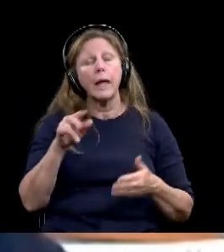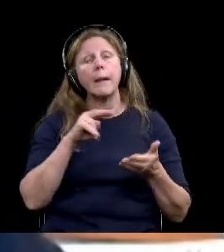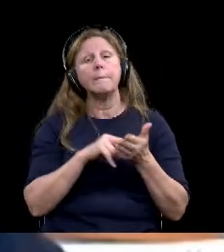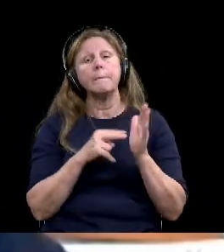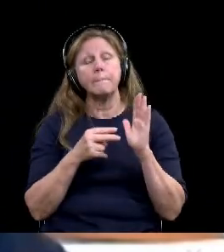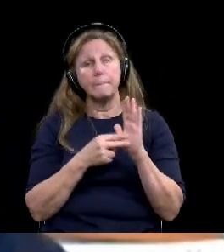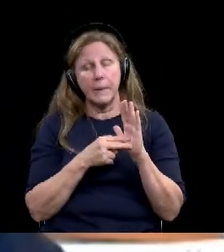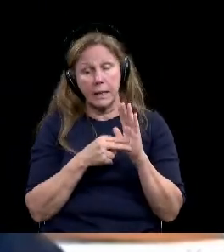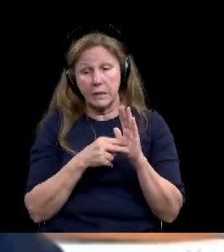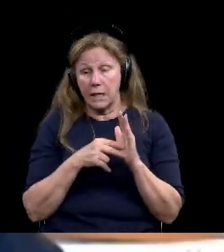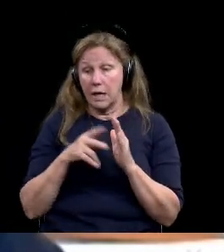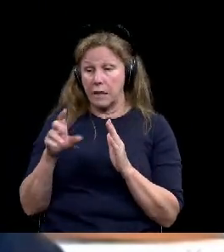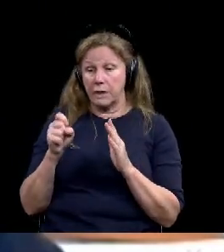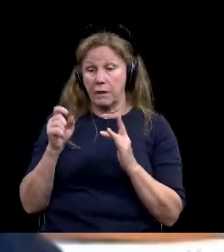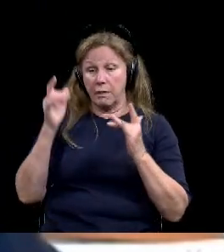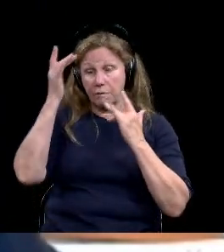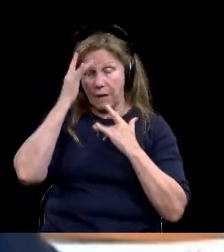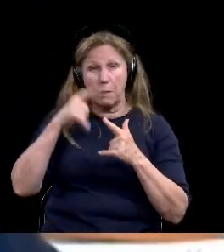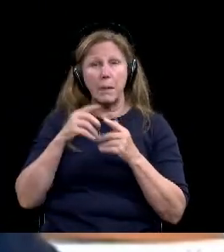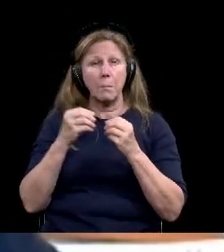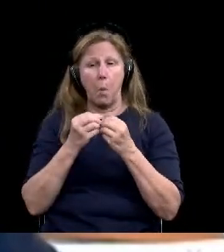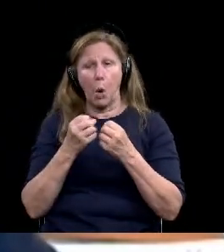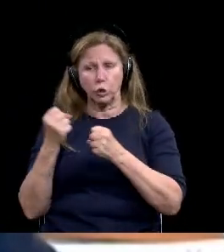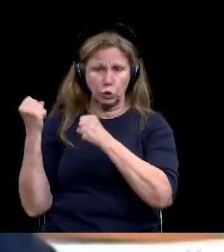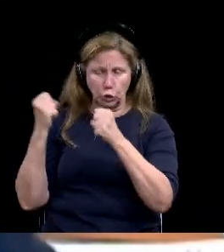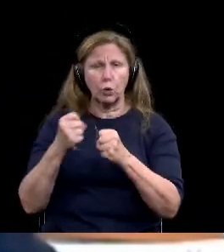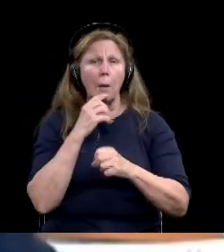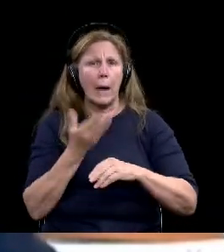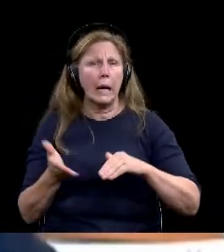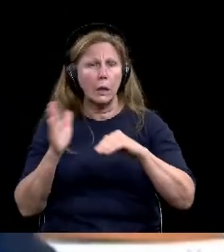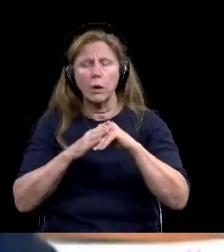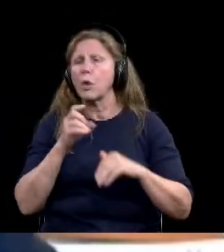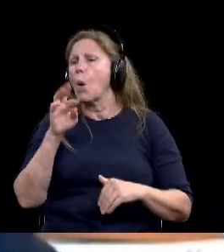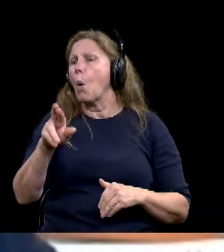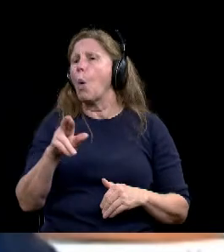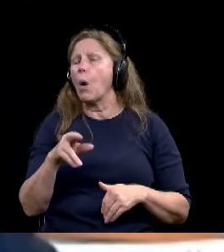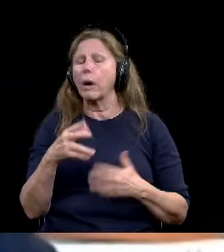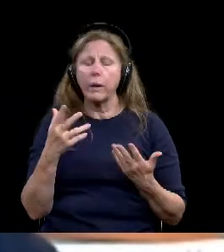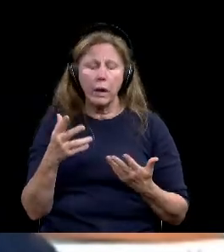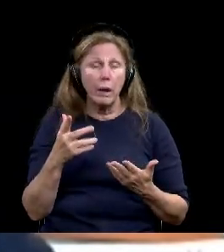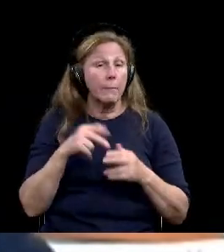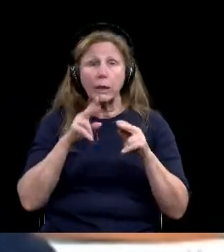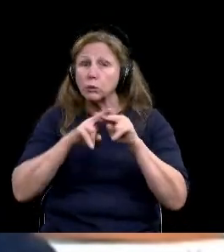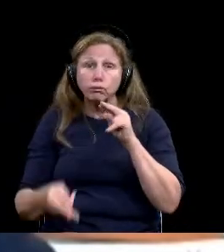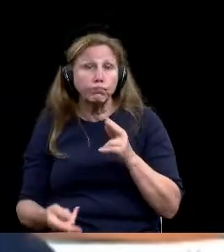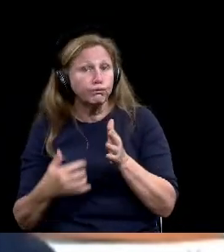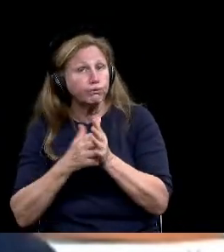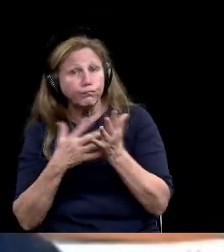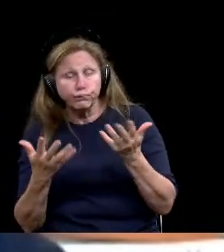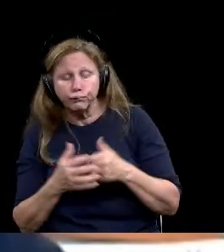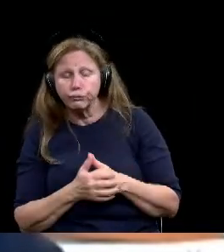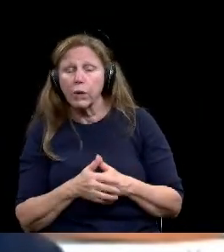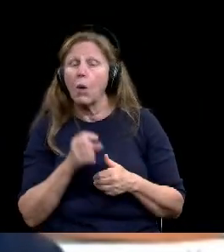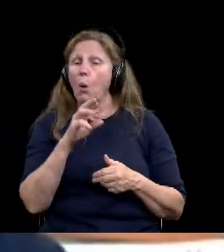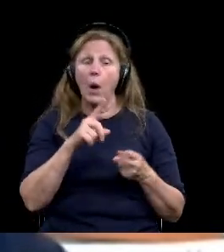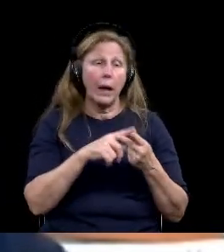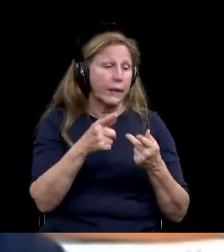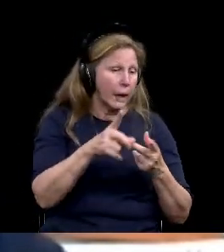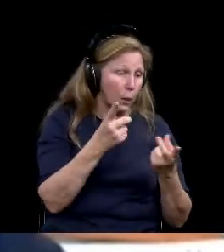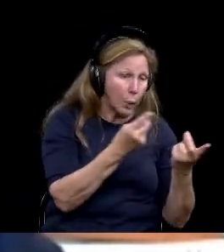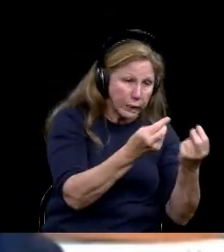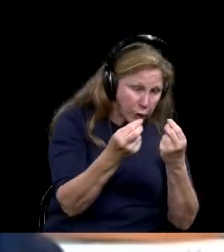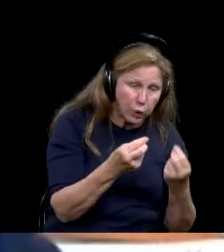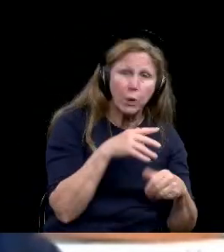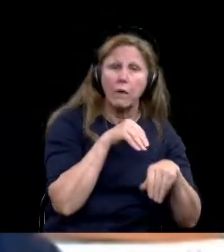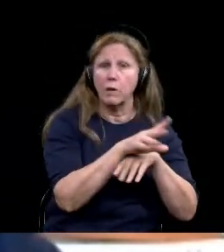per CDC, the good news is that 60% of the variant that we are seeing is the UK variant in state